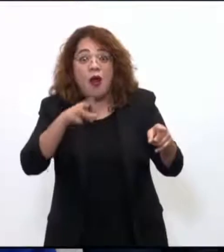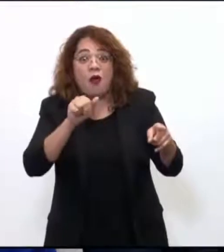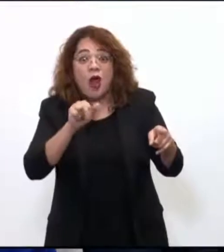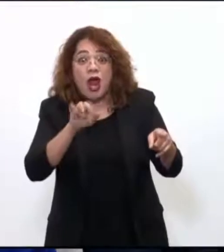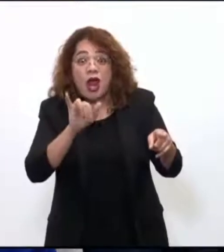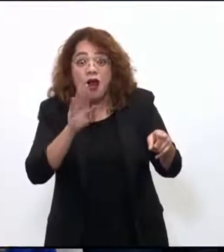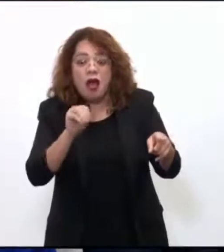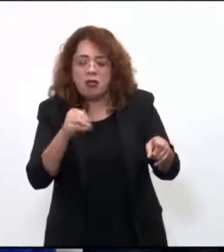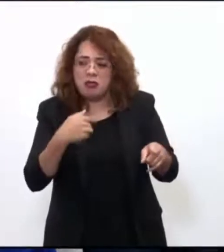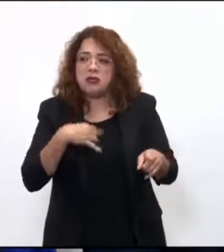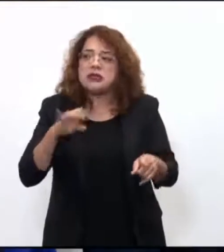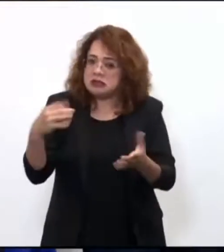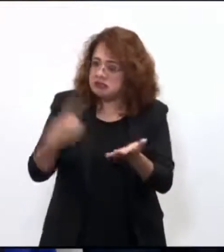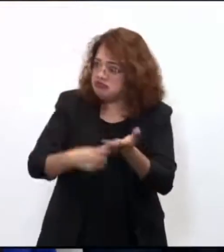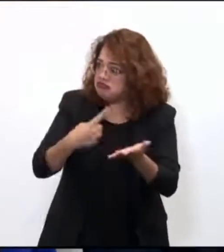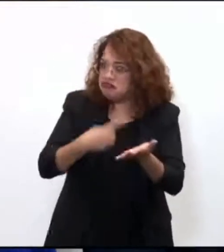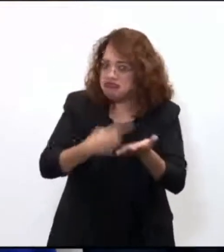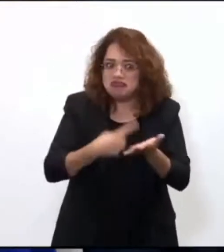about,